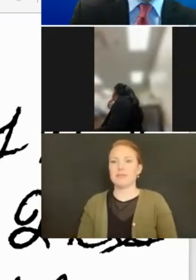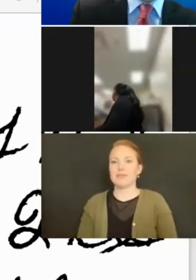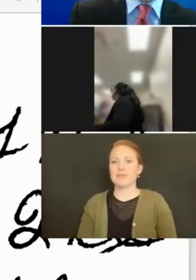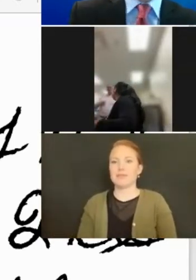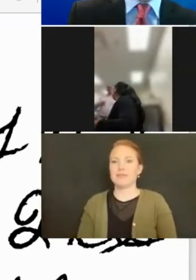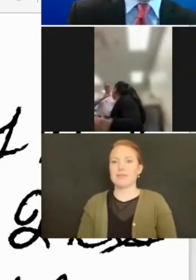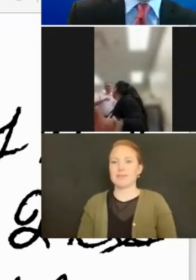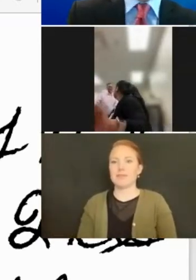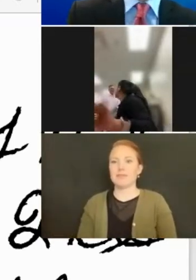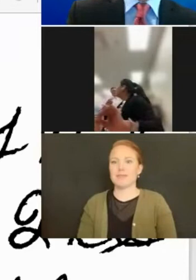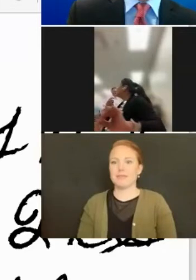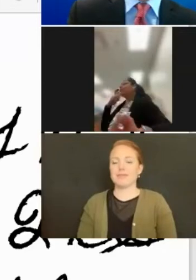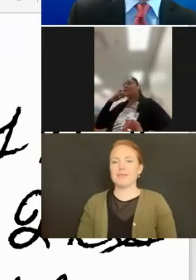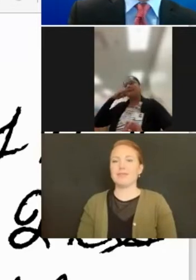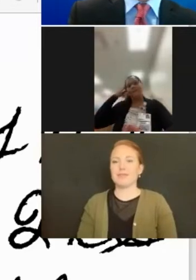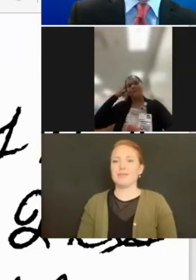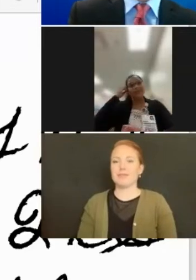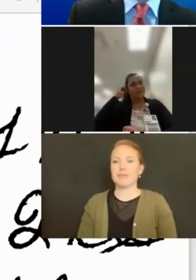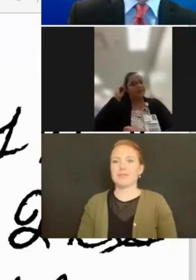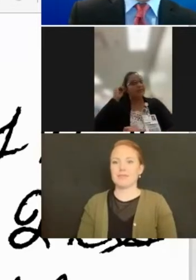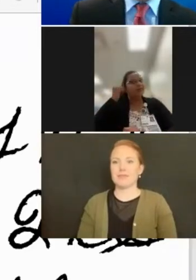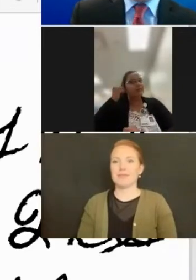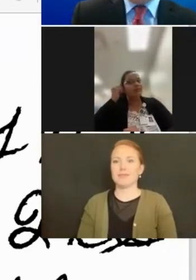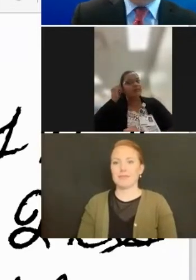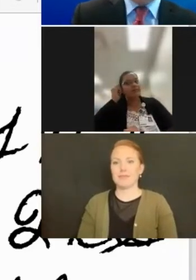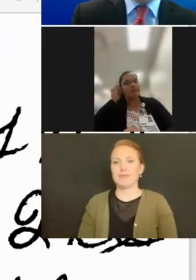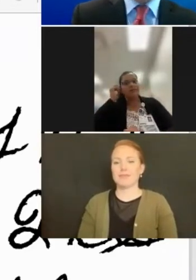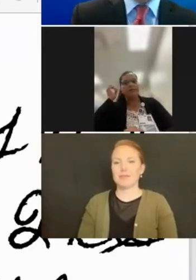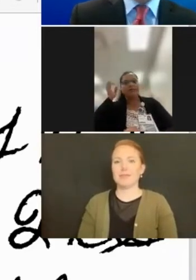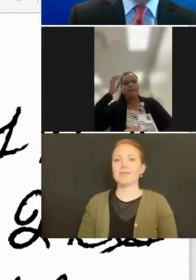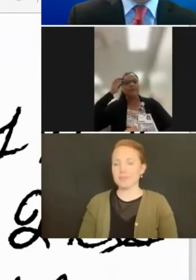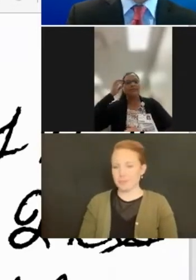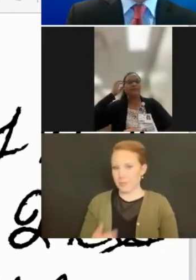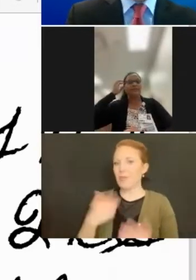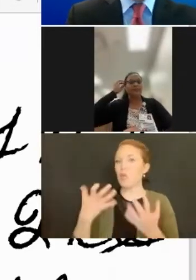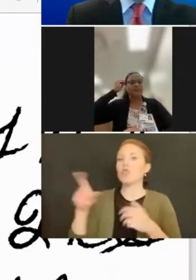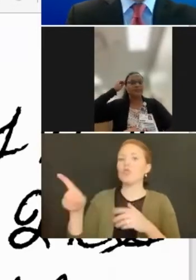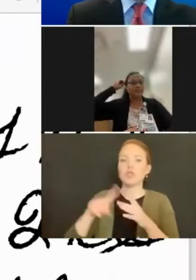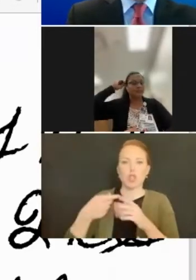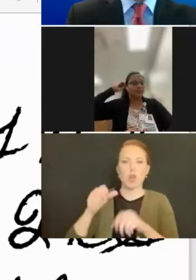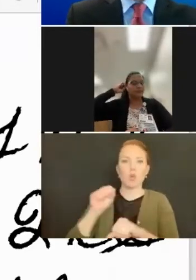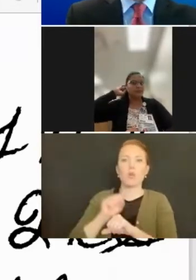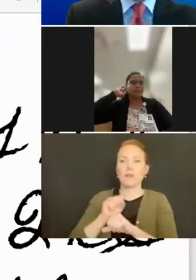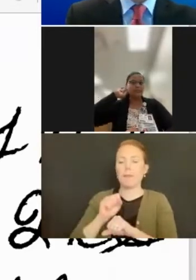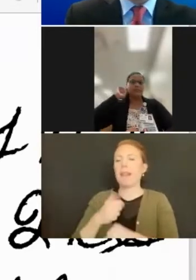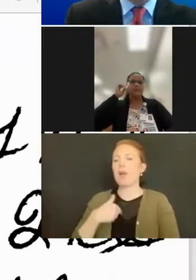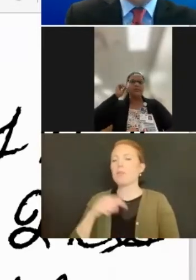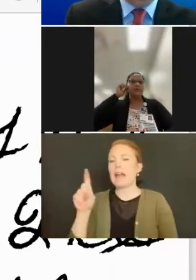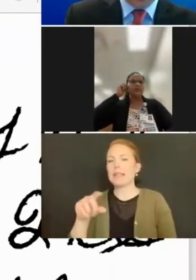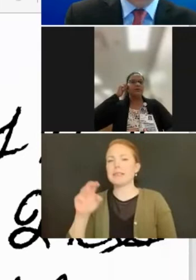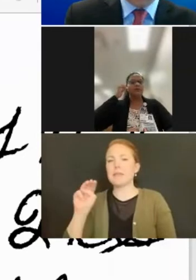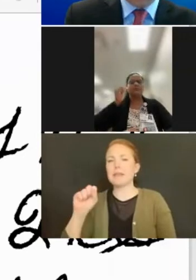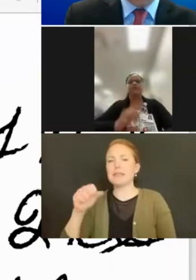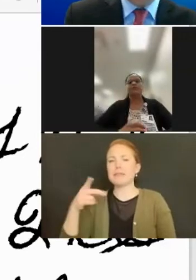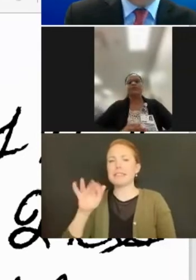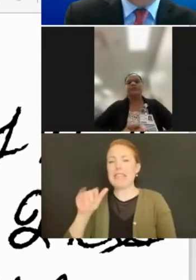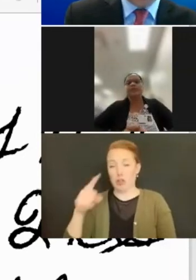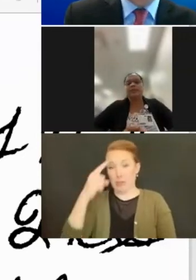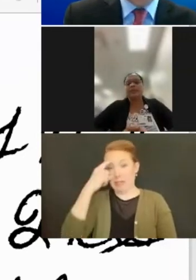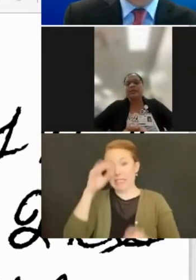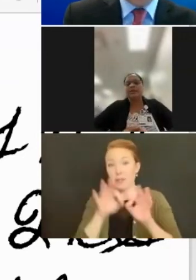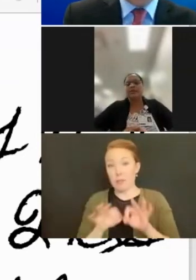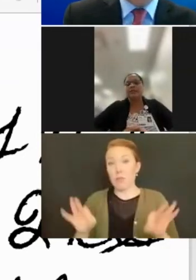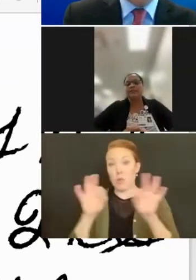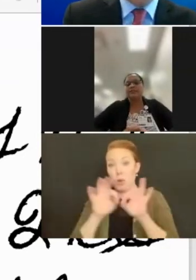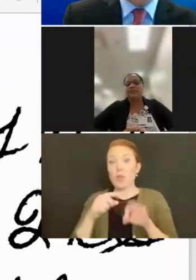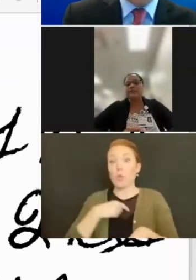we'll go back to the students. I want you to, again, start working on your first and last. And I was asking Ms. Patel, do you think it's important that we know